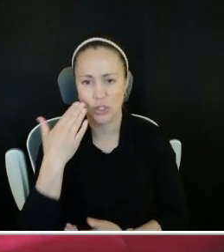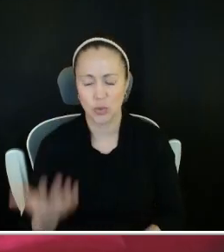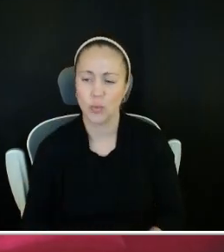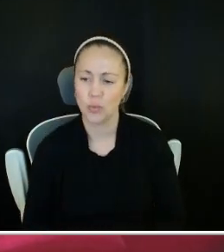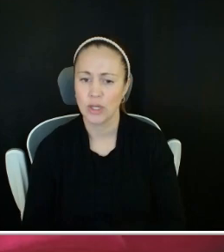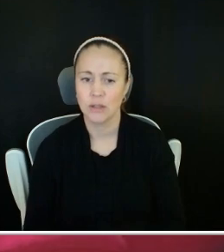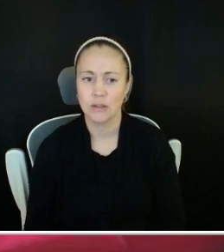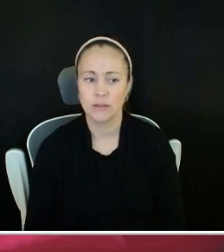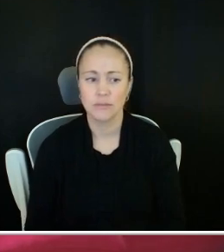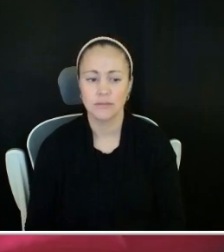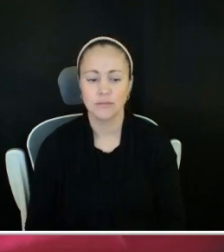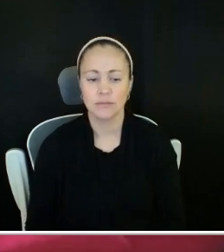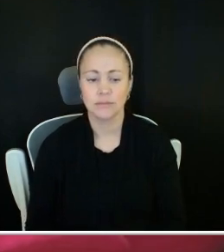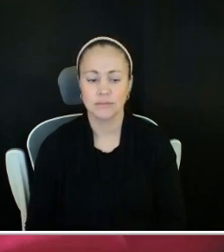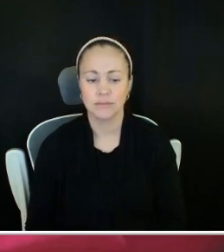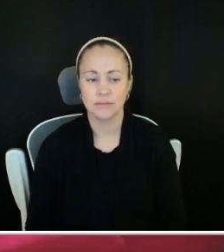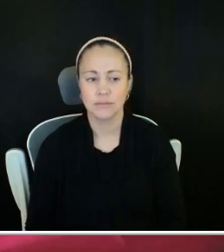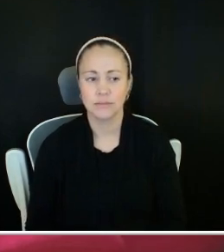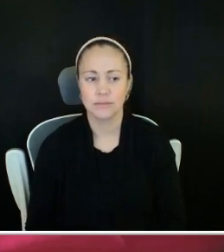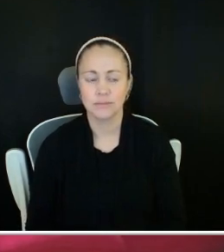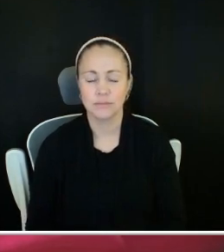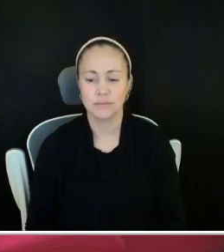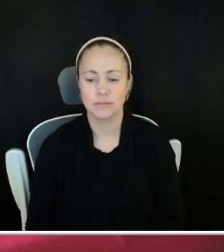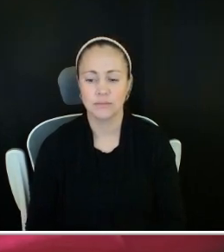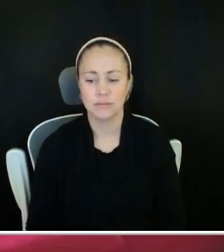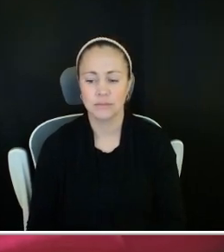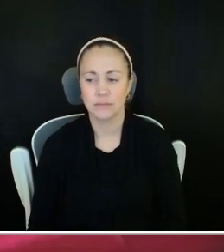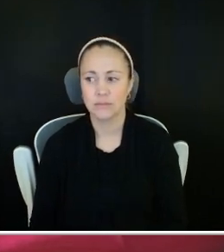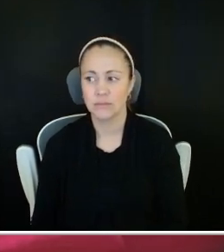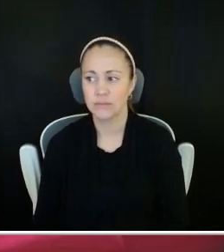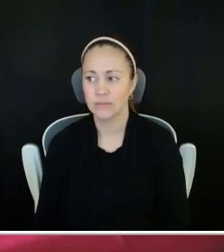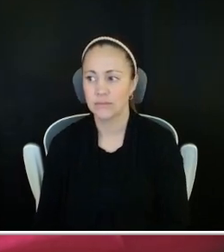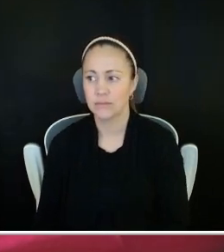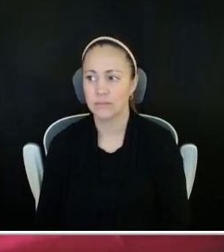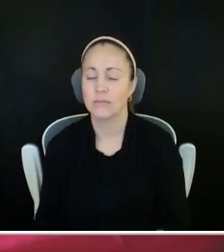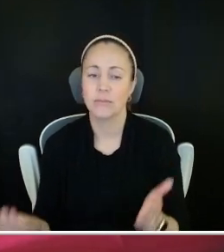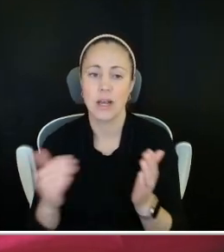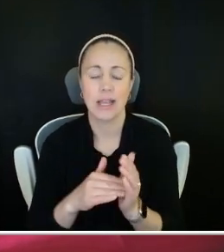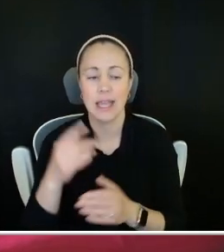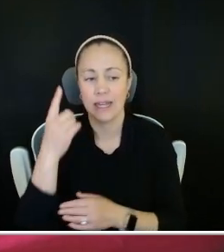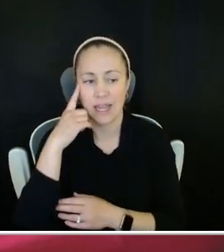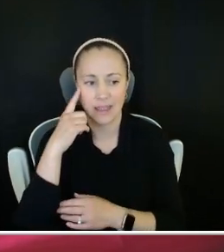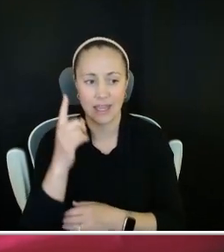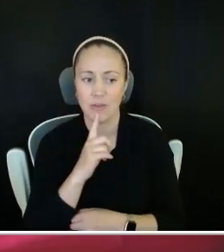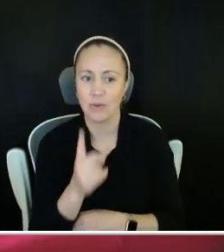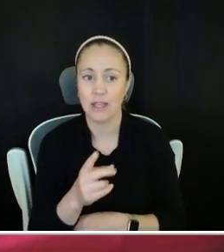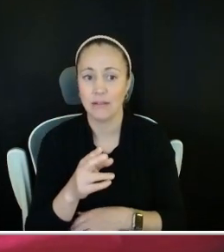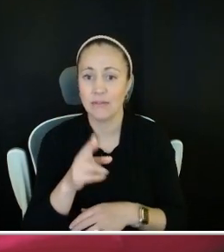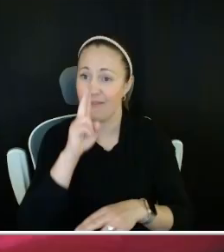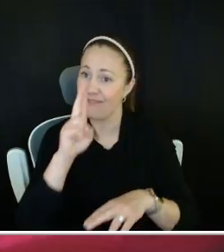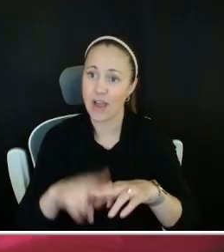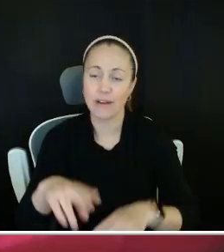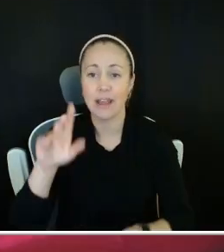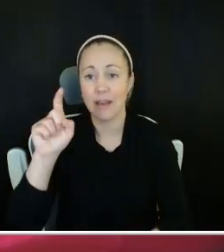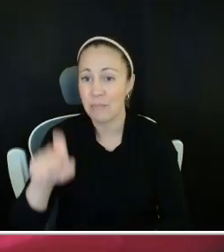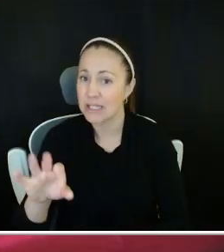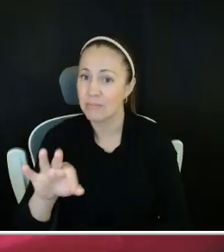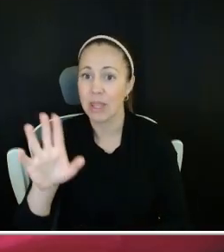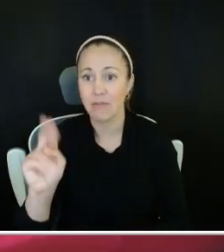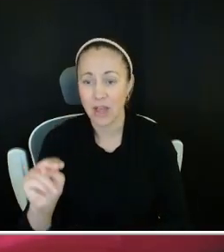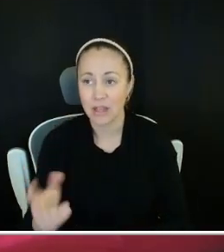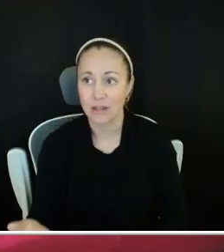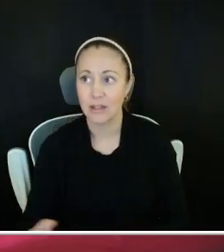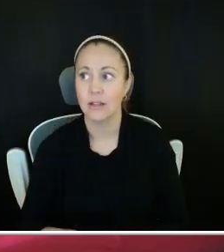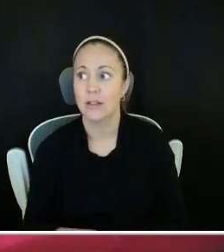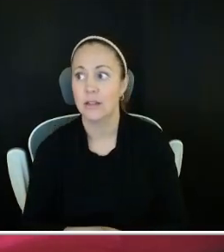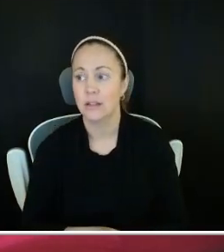Again, I think number one, the fun factor to me is huge. You